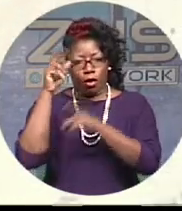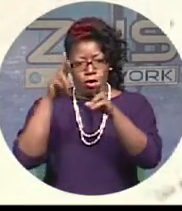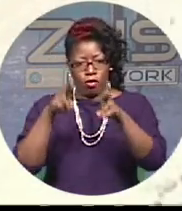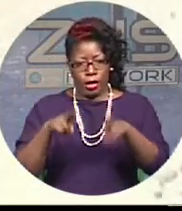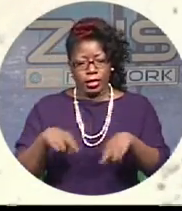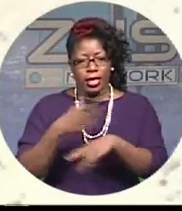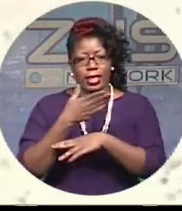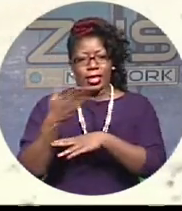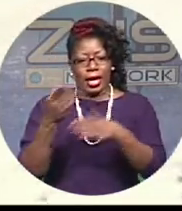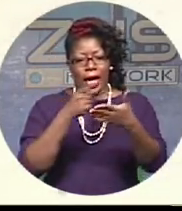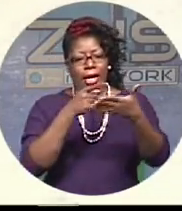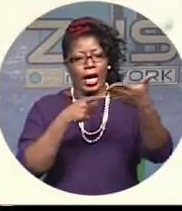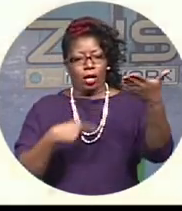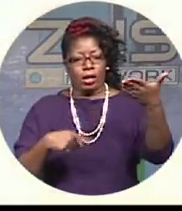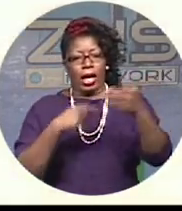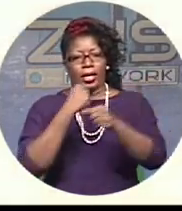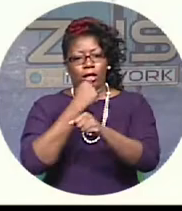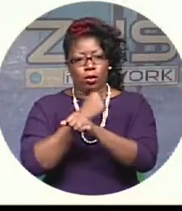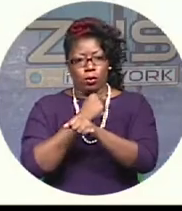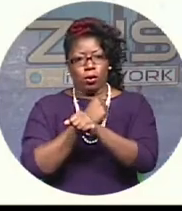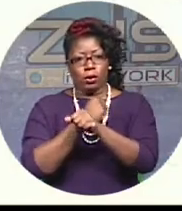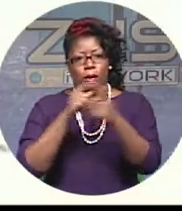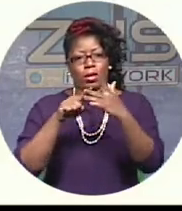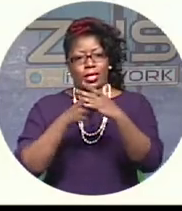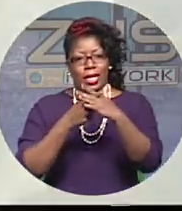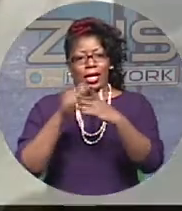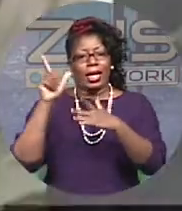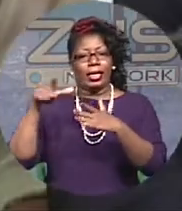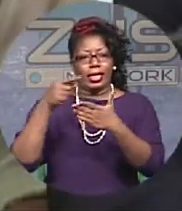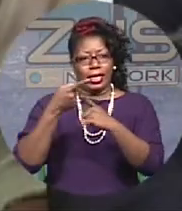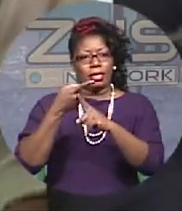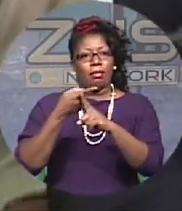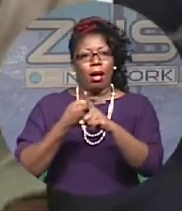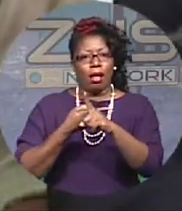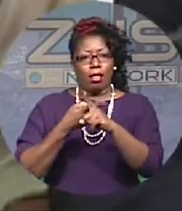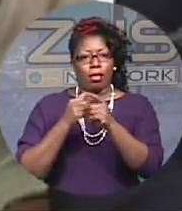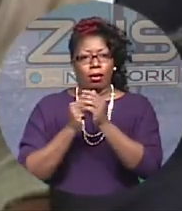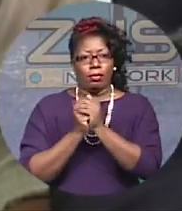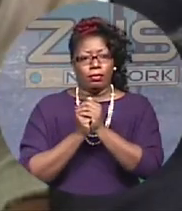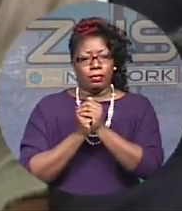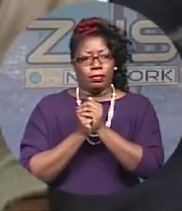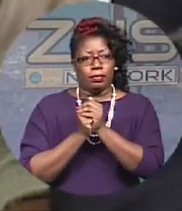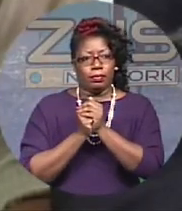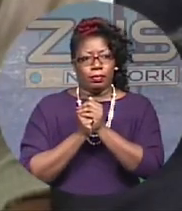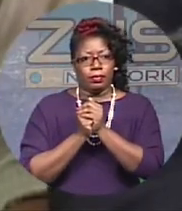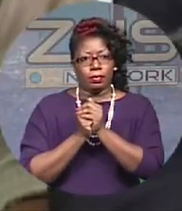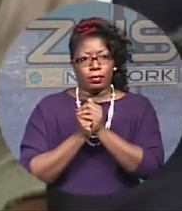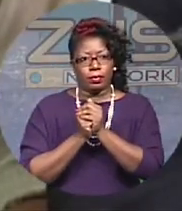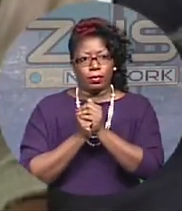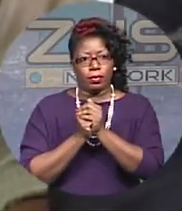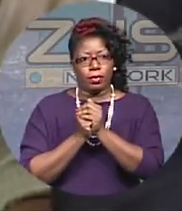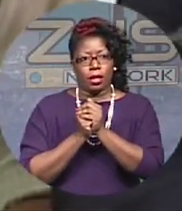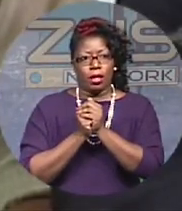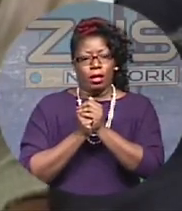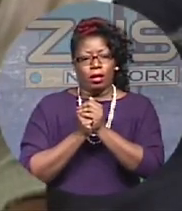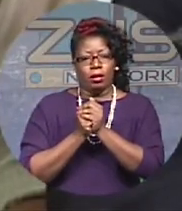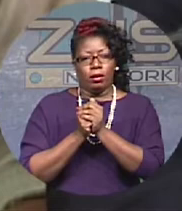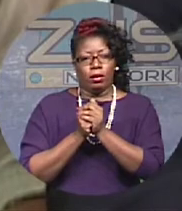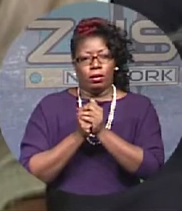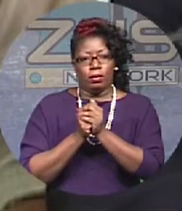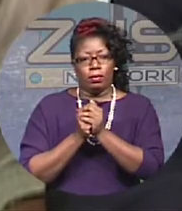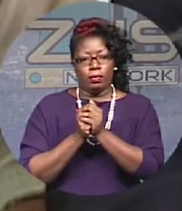work, which is expected to begin later this month. There'll be resurfacing and repairing of